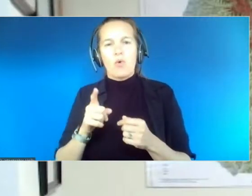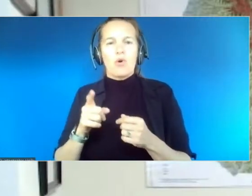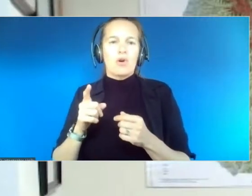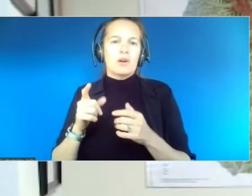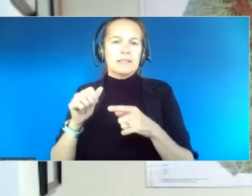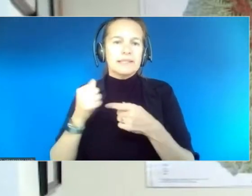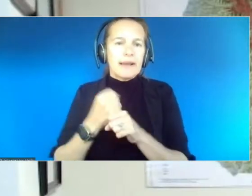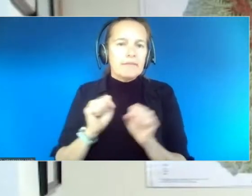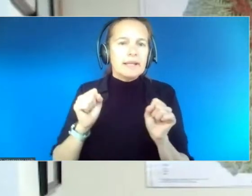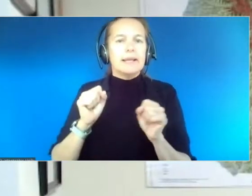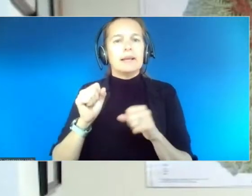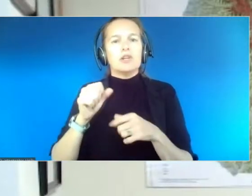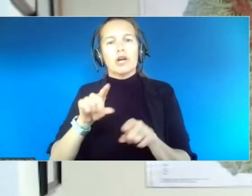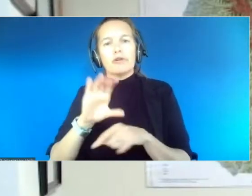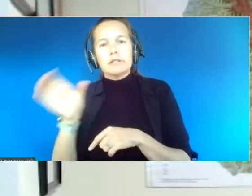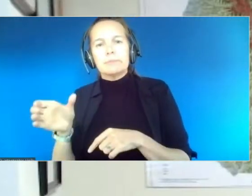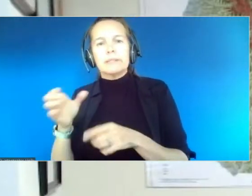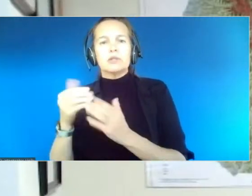Year's.